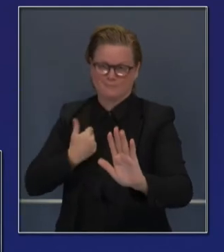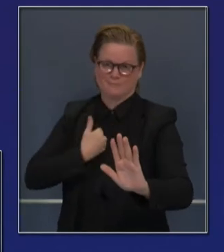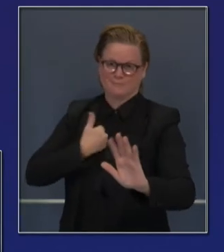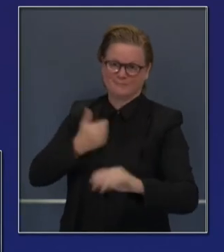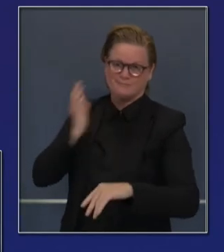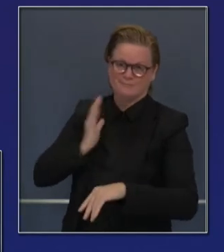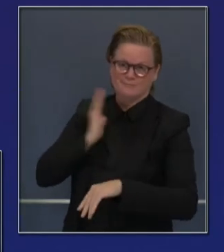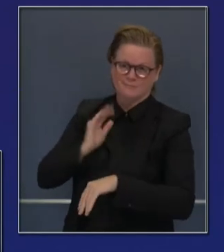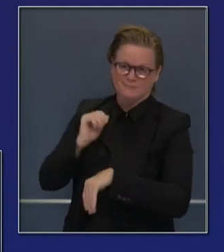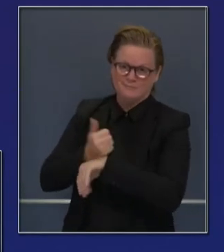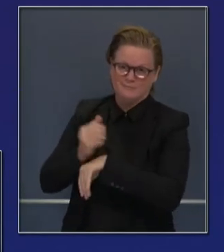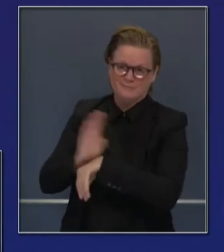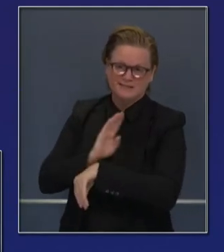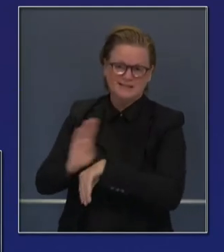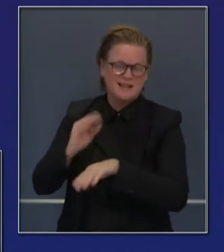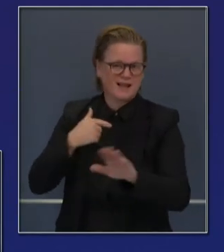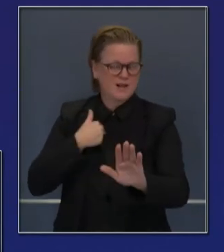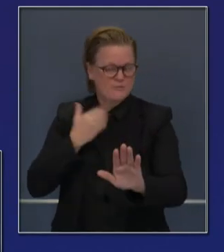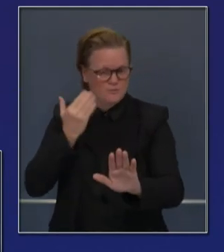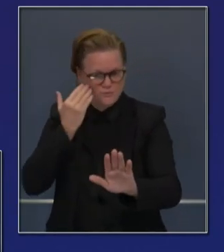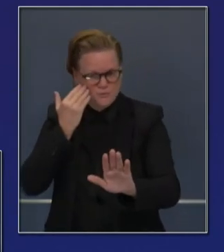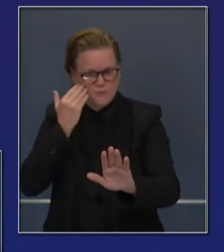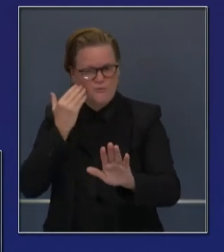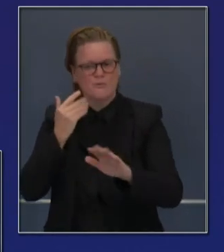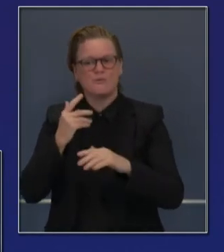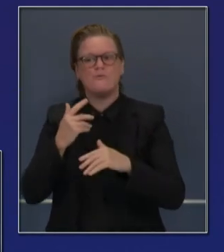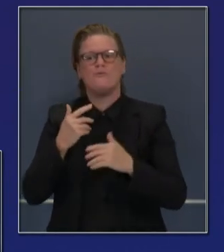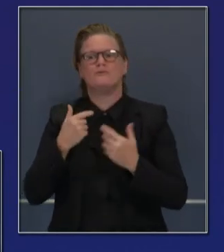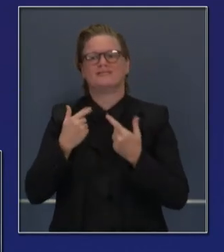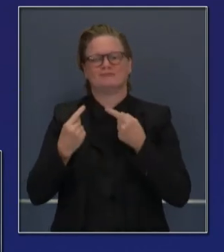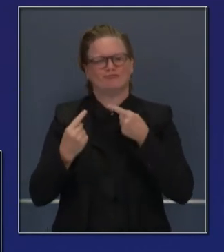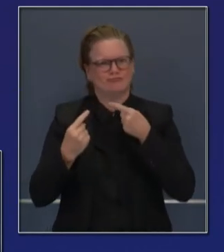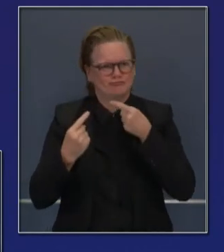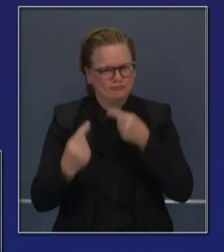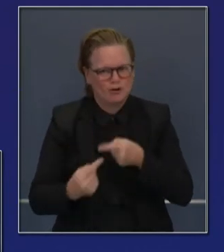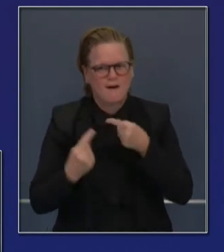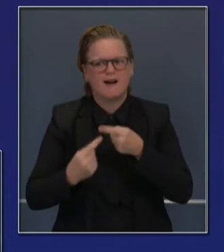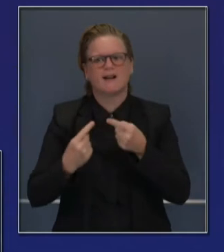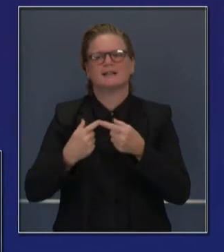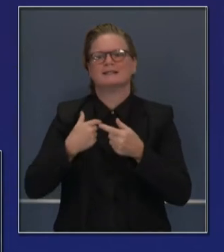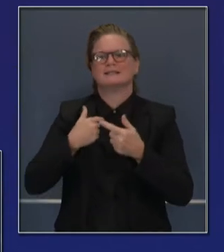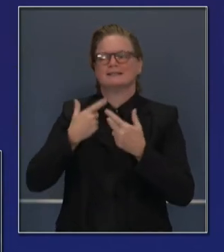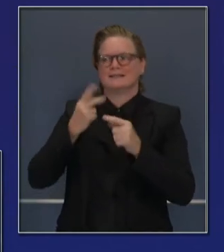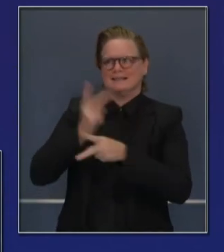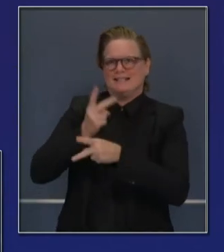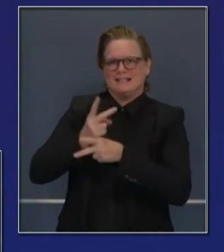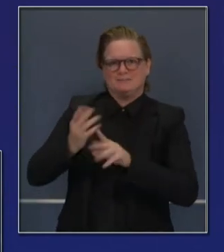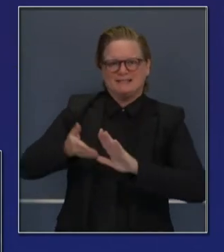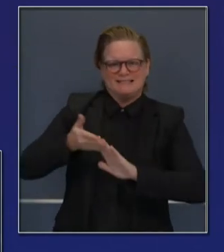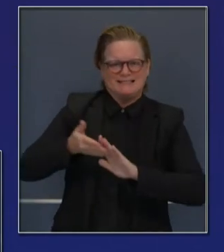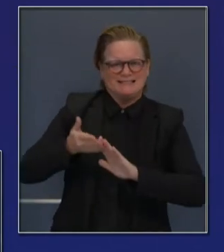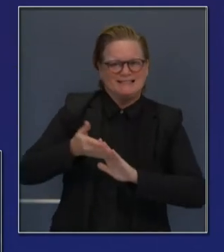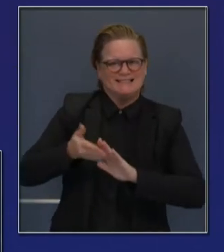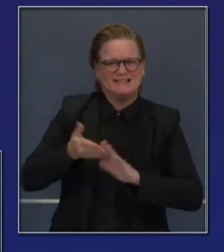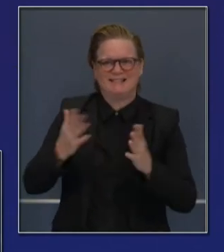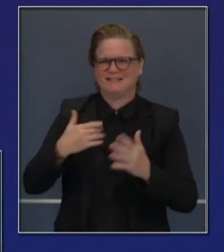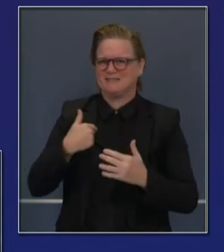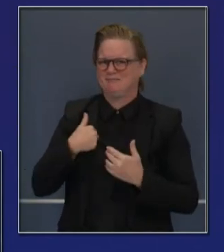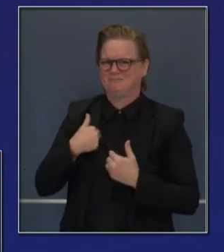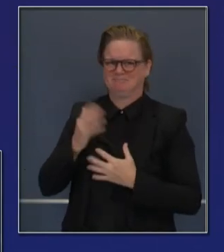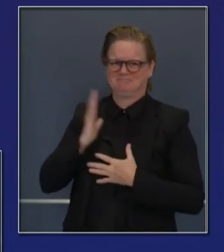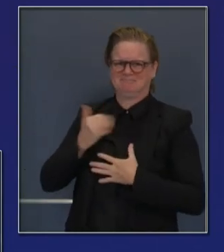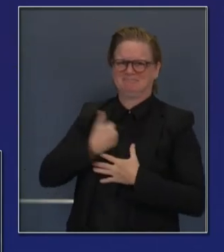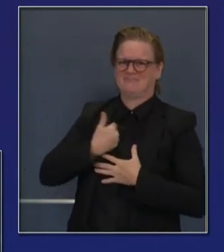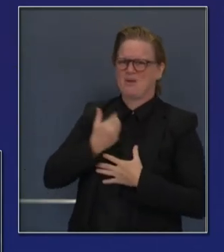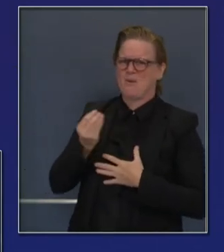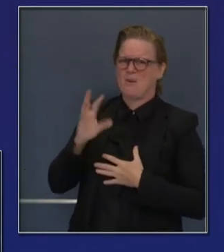college with pen to paper, part-time employee, Pat Kelly, my passion for entrepreneurialism and my deep reverence and